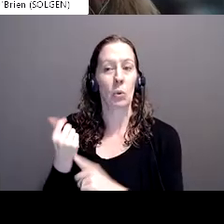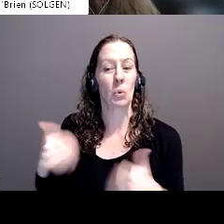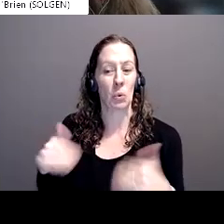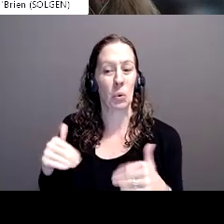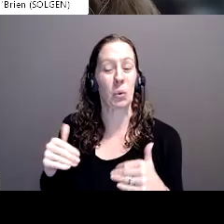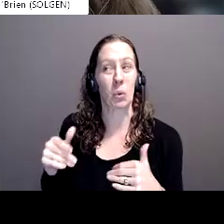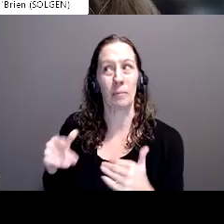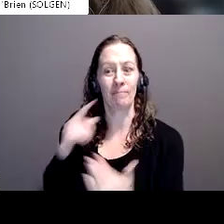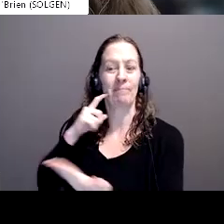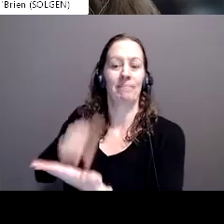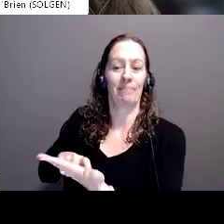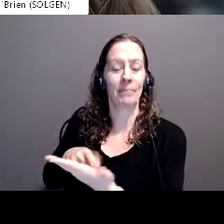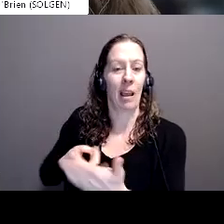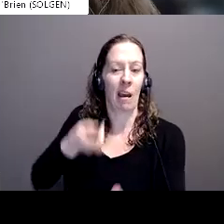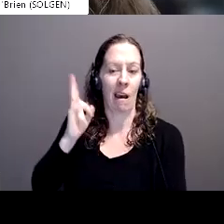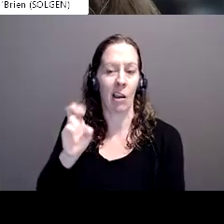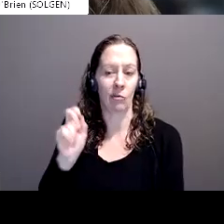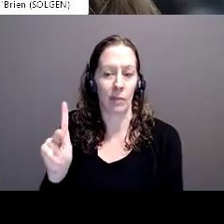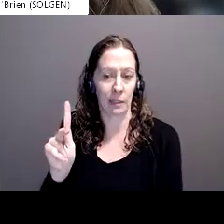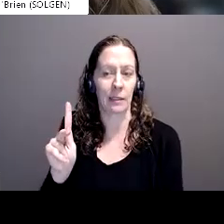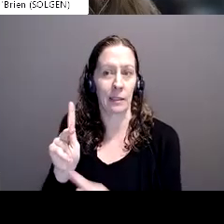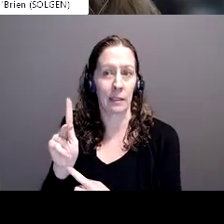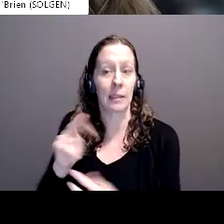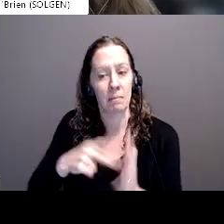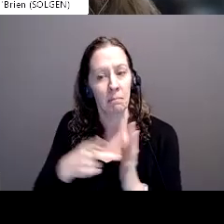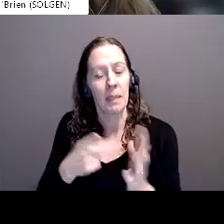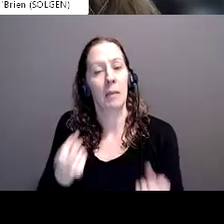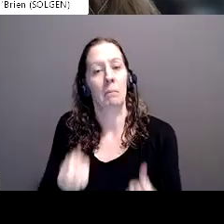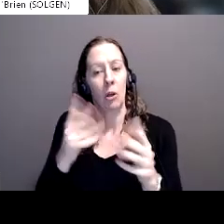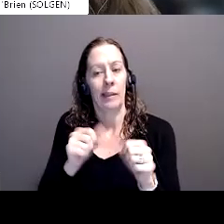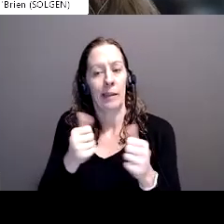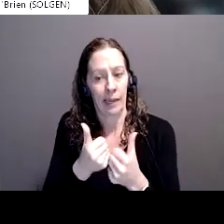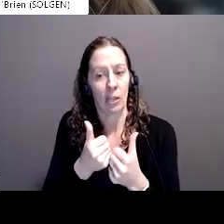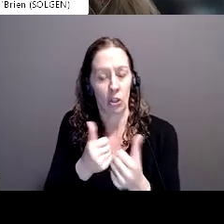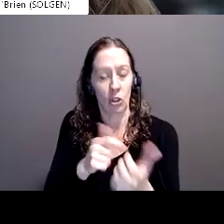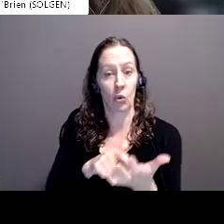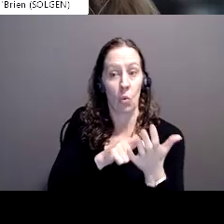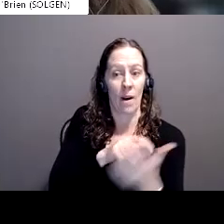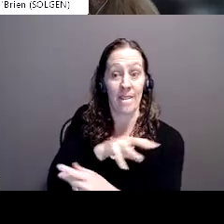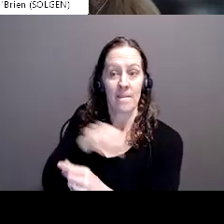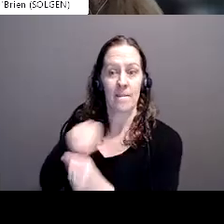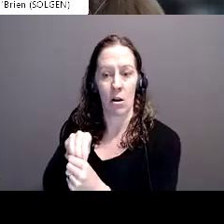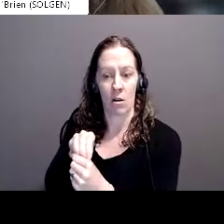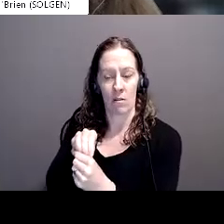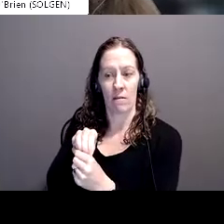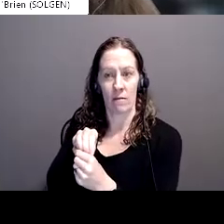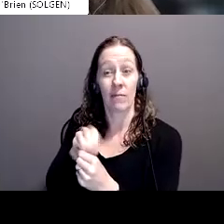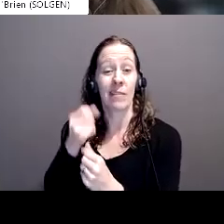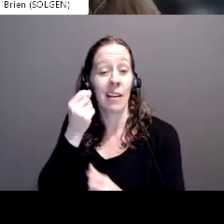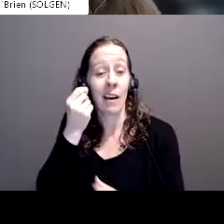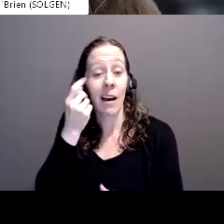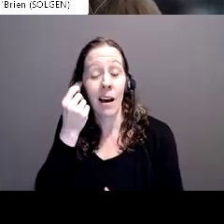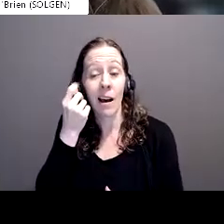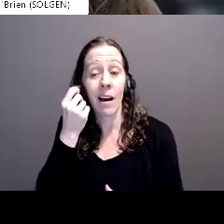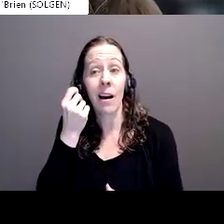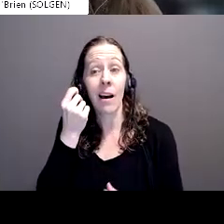risk and that there was a need for multi-agency intervention. However, it appears that apart